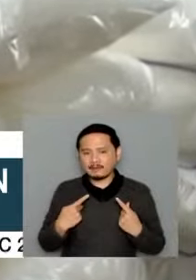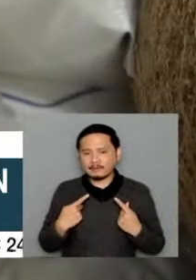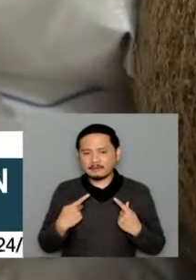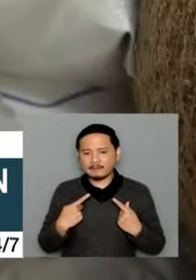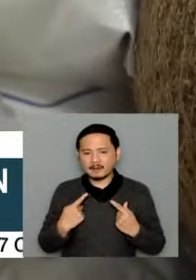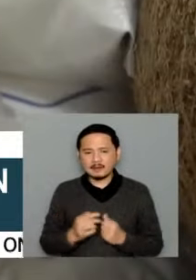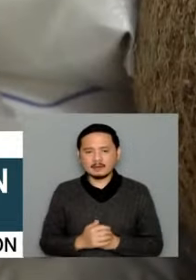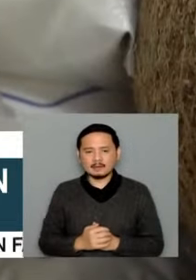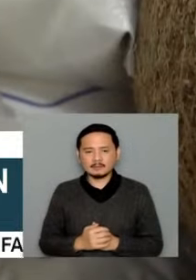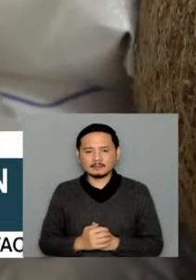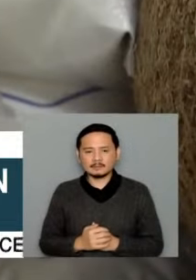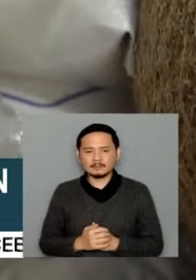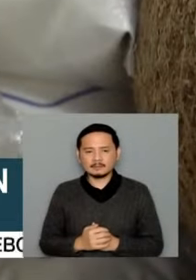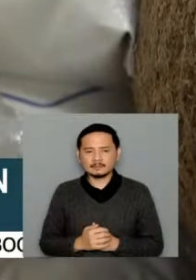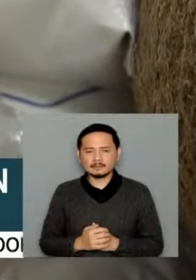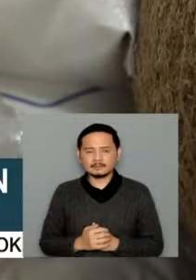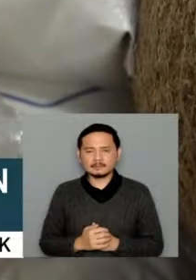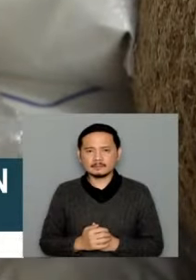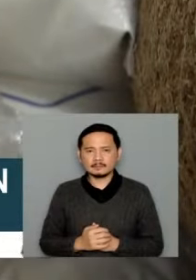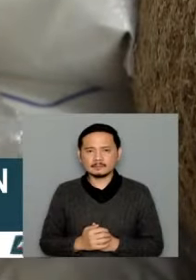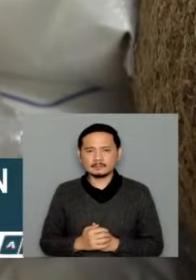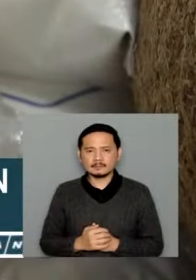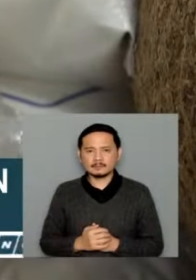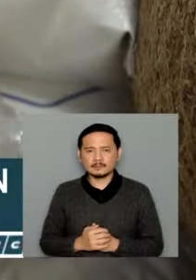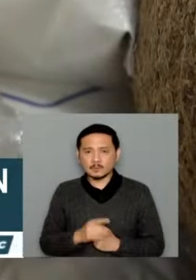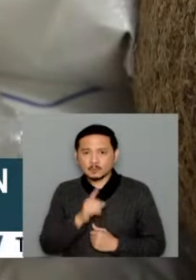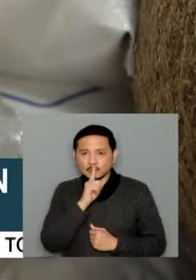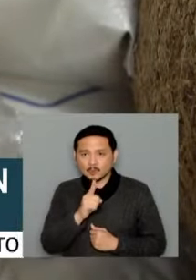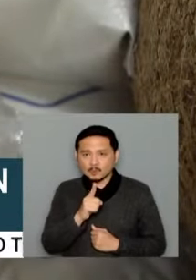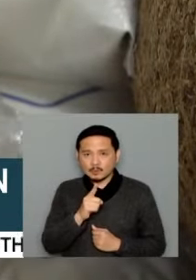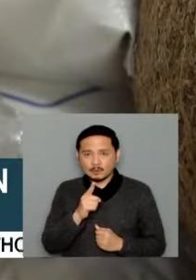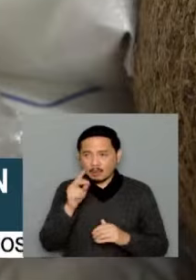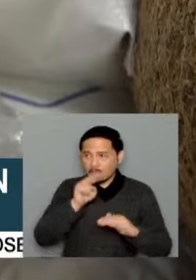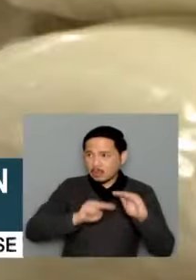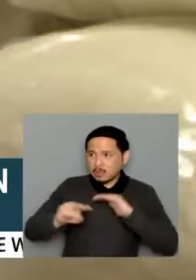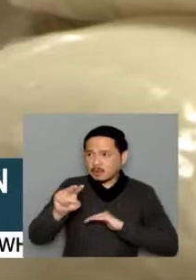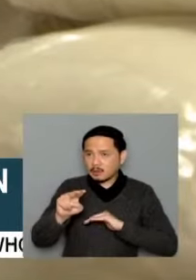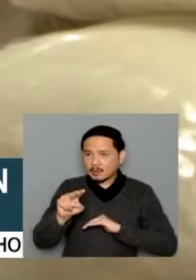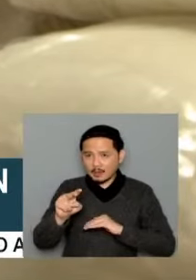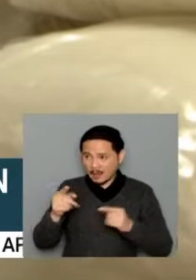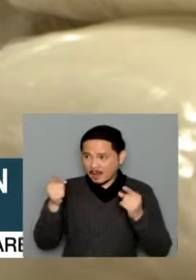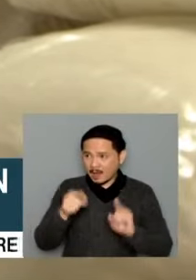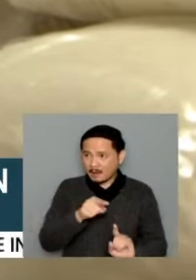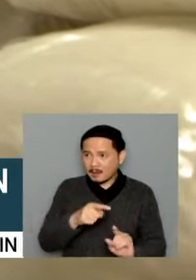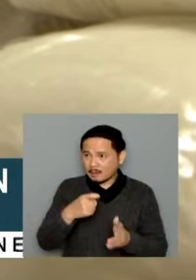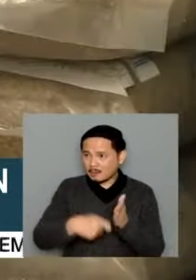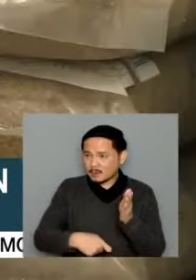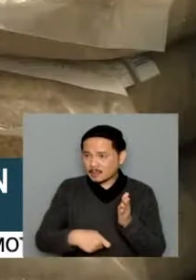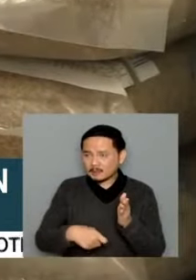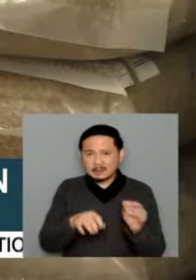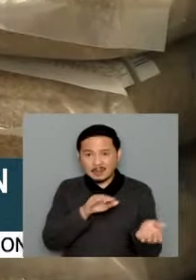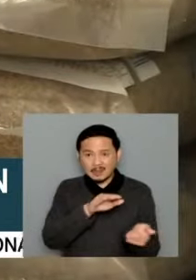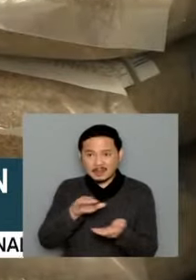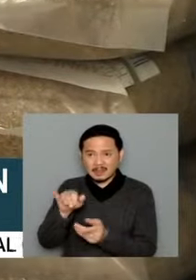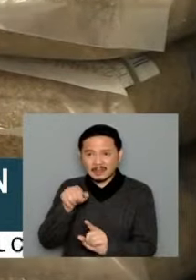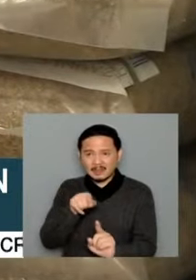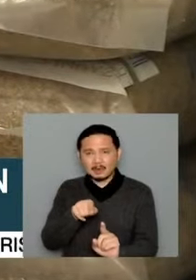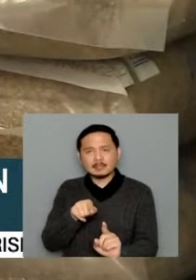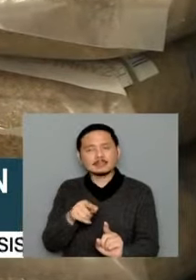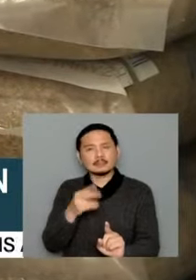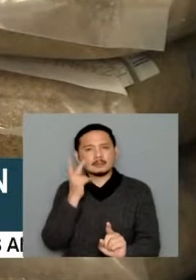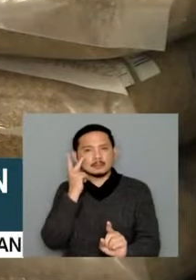sugar, and the supply, whether actual or projected. I think there is also a strong case for the point,